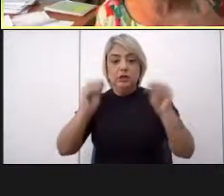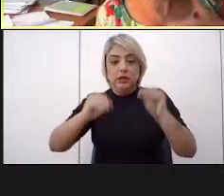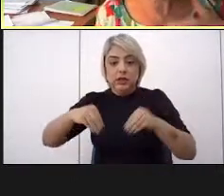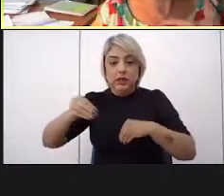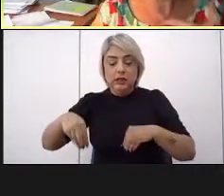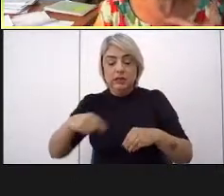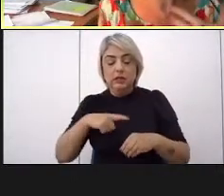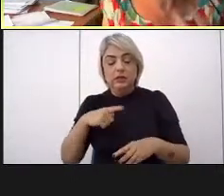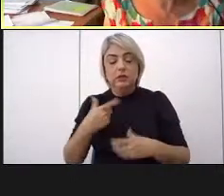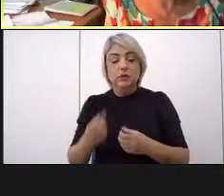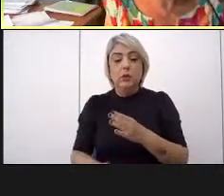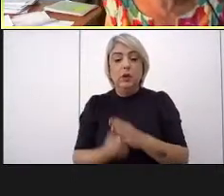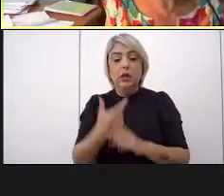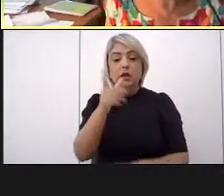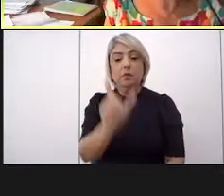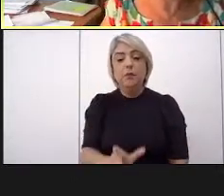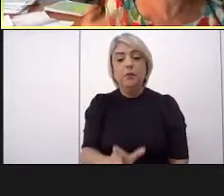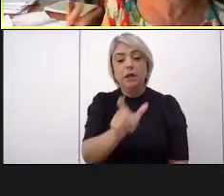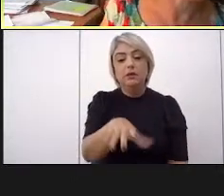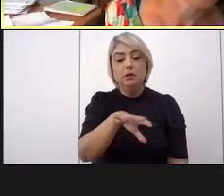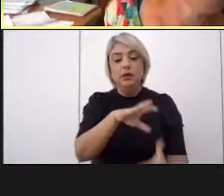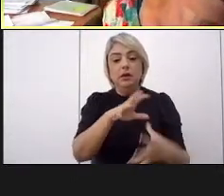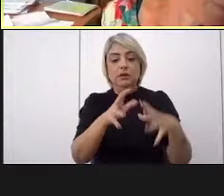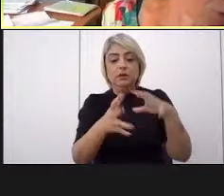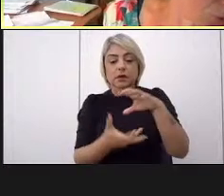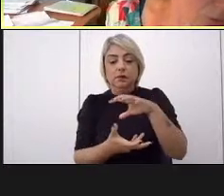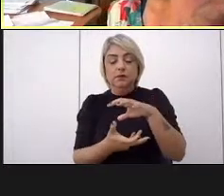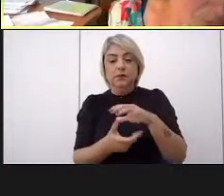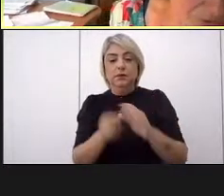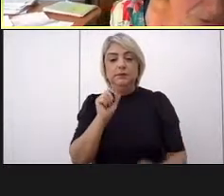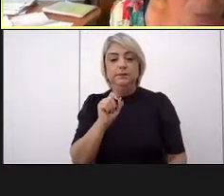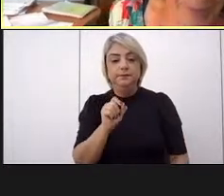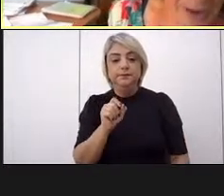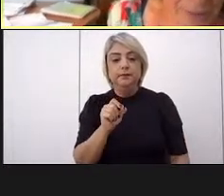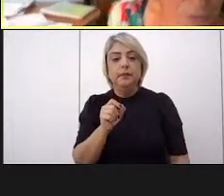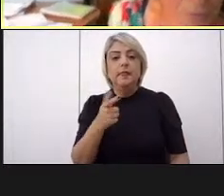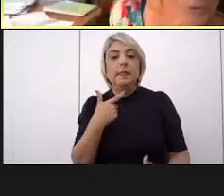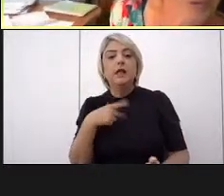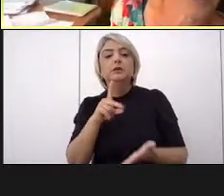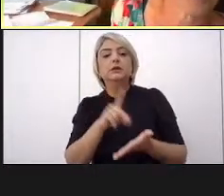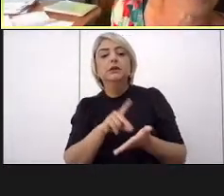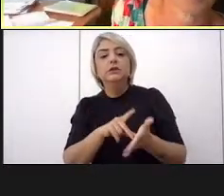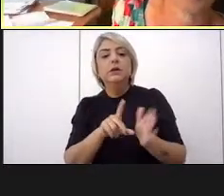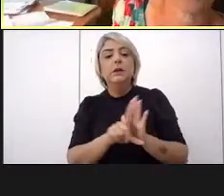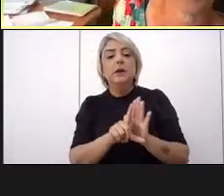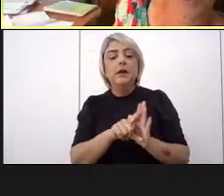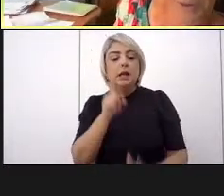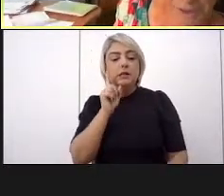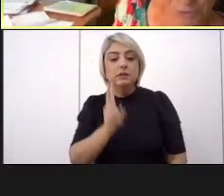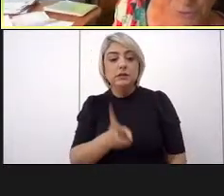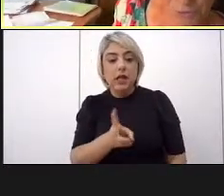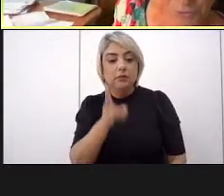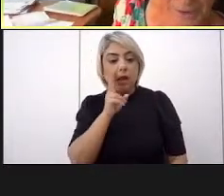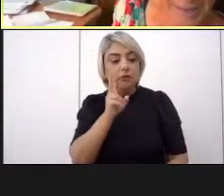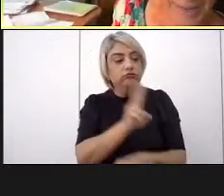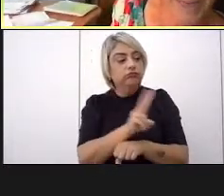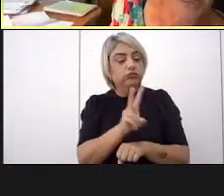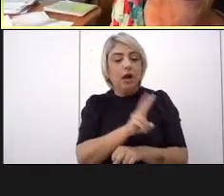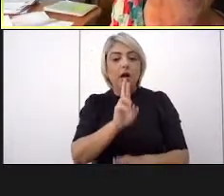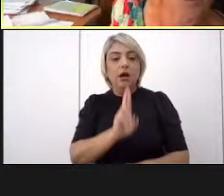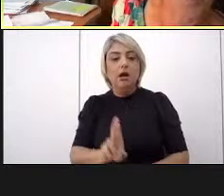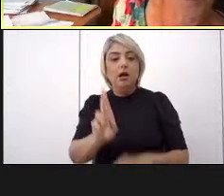their legitimating discourse, they always refer to WTO and ISO, for instance, and to international trade.